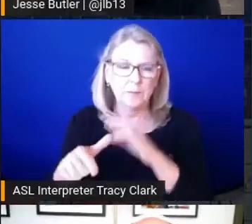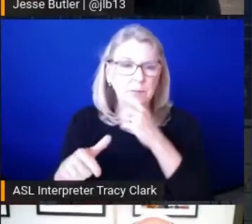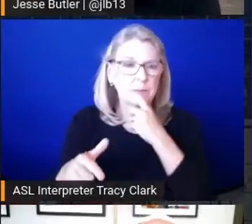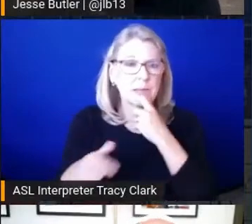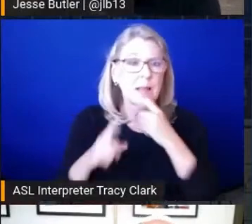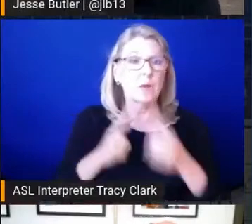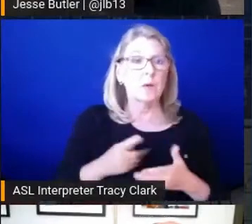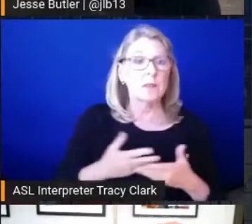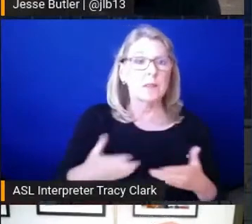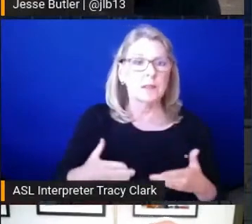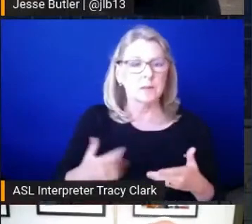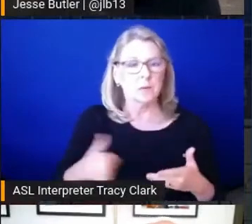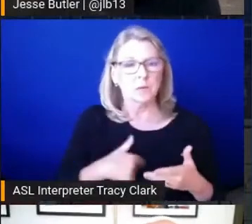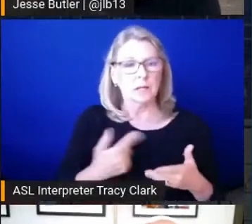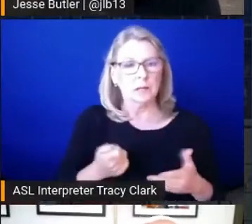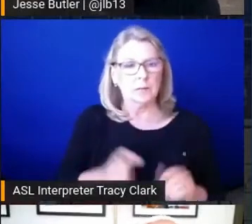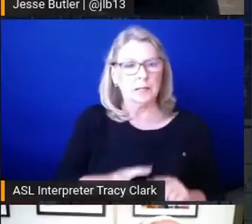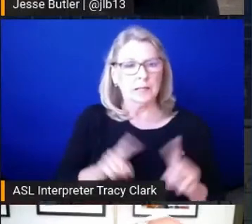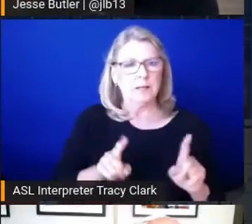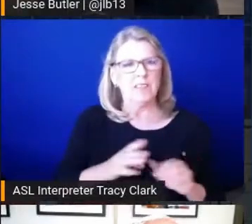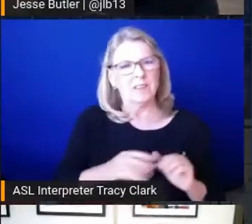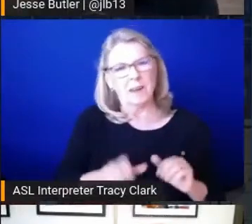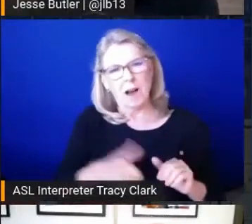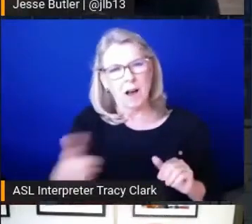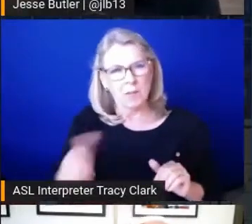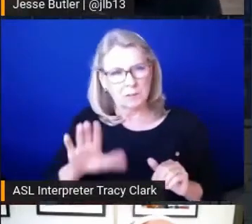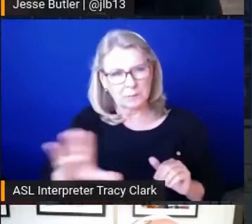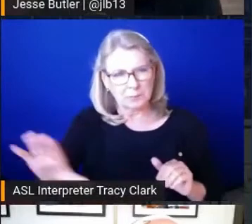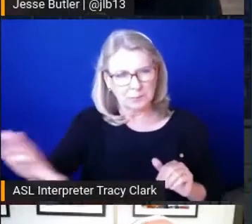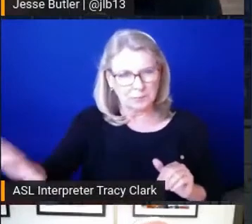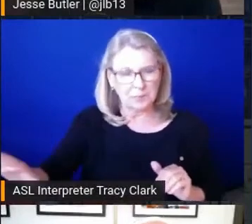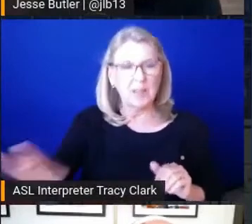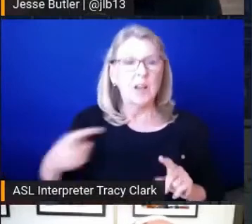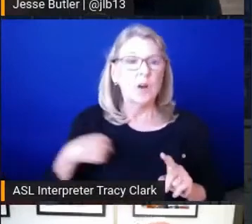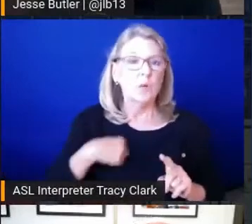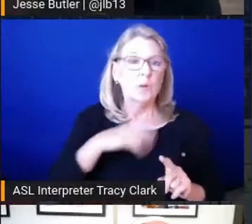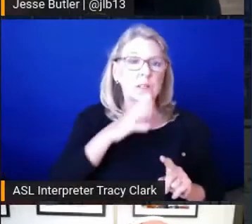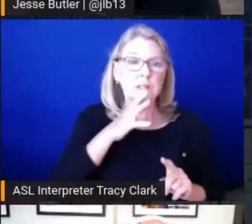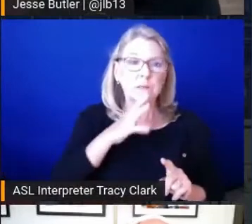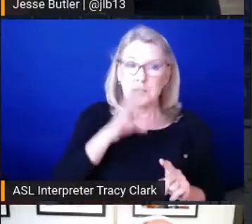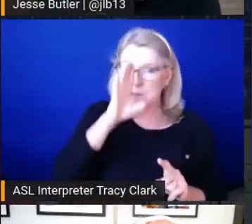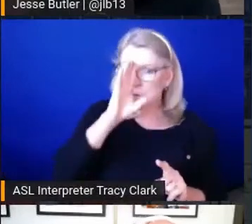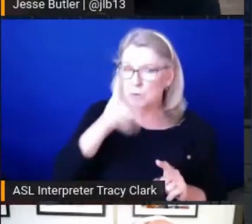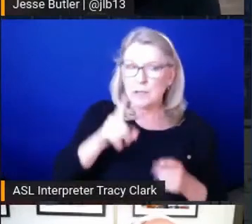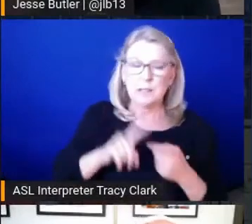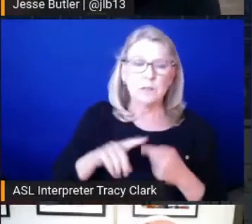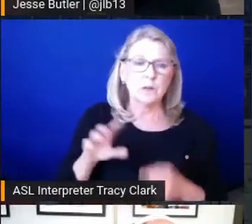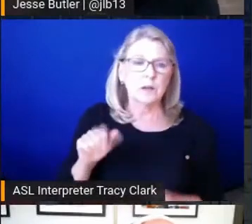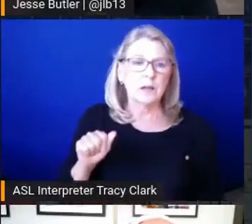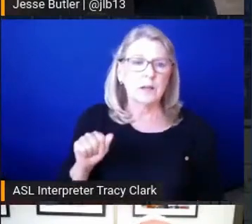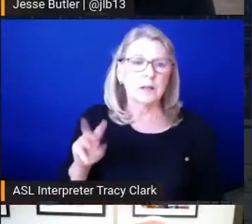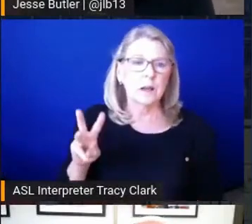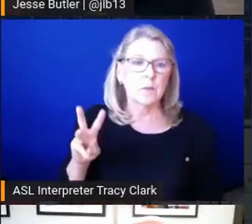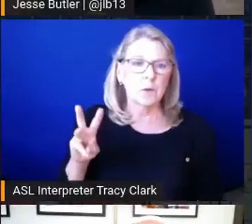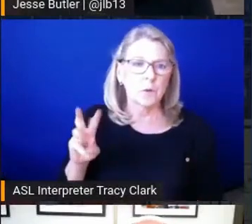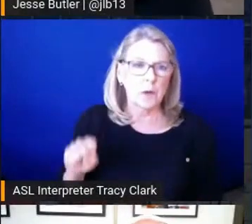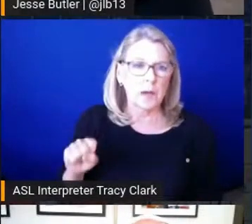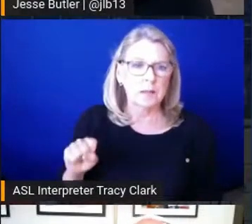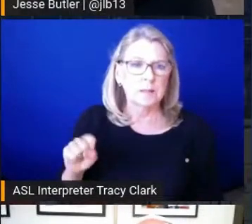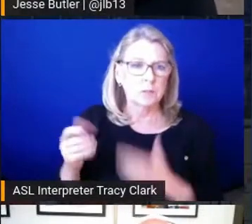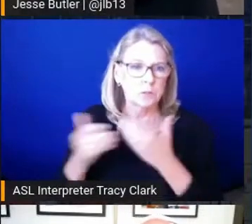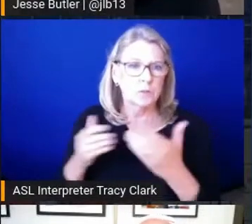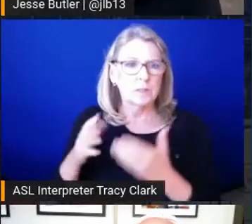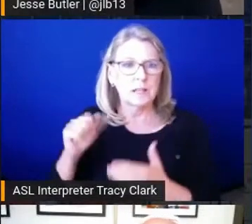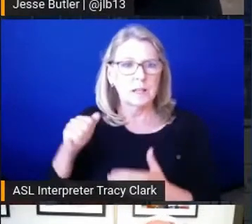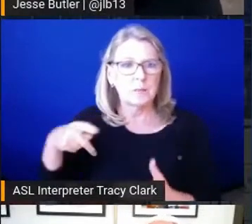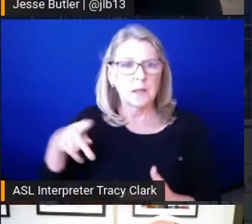than some other approaches, we speak directly to the AWS service APIs. So we actually don't go through CloudFormation. We